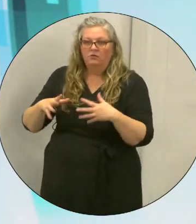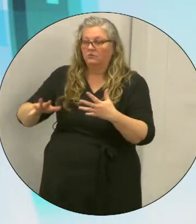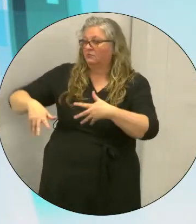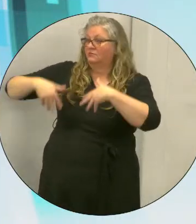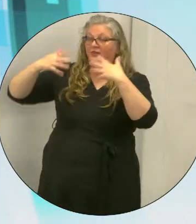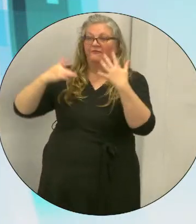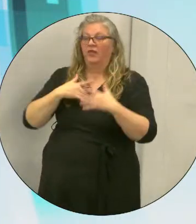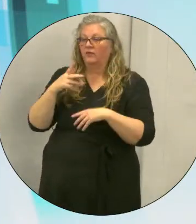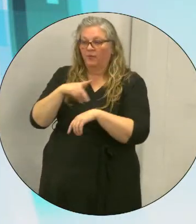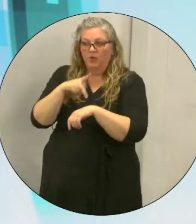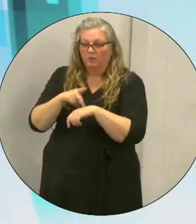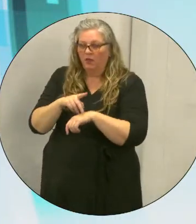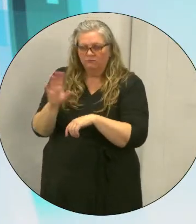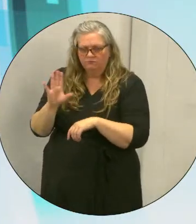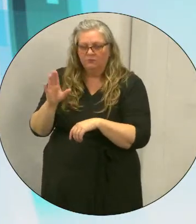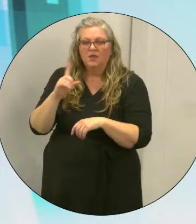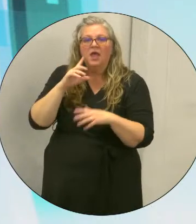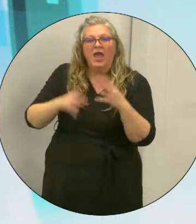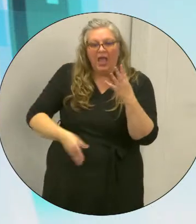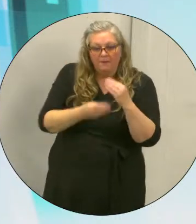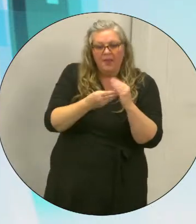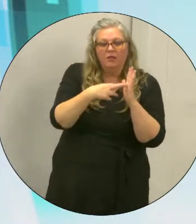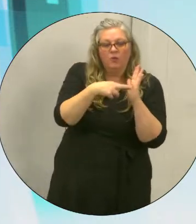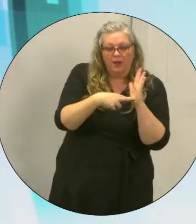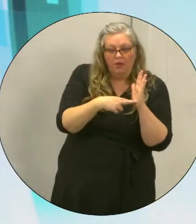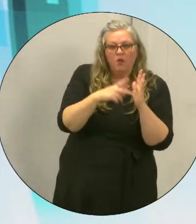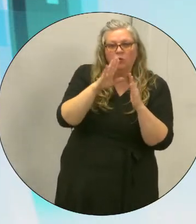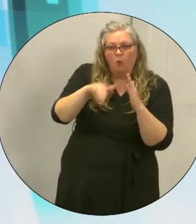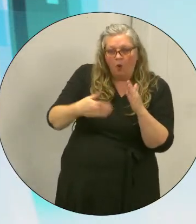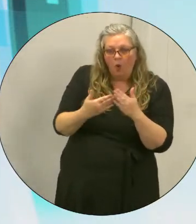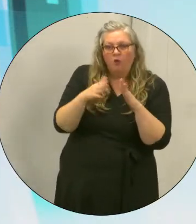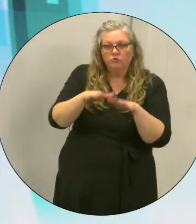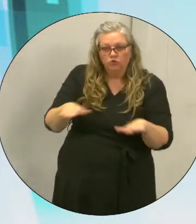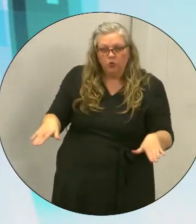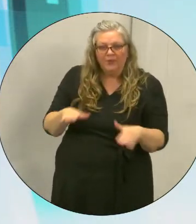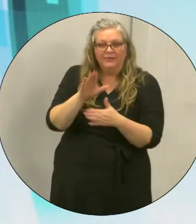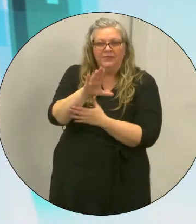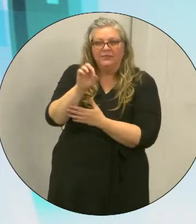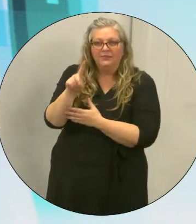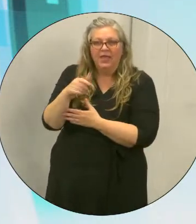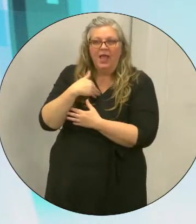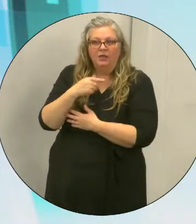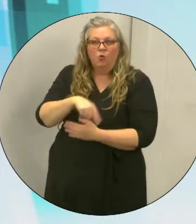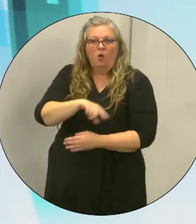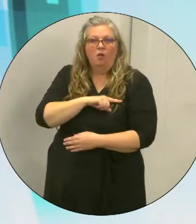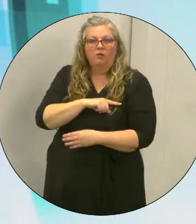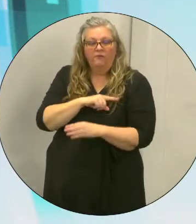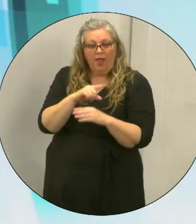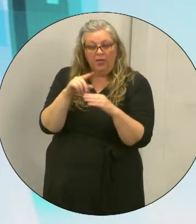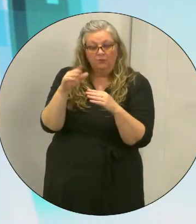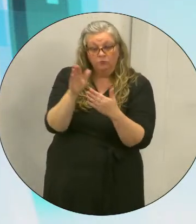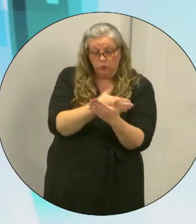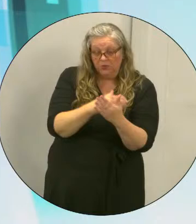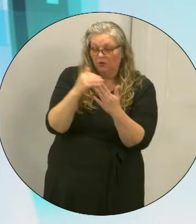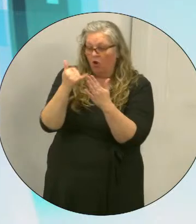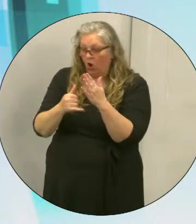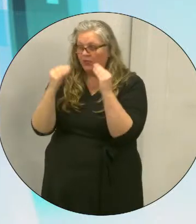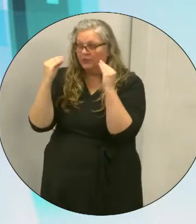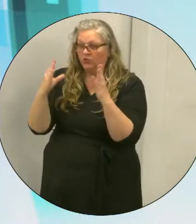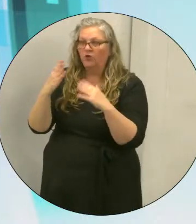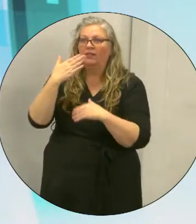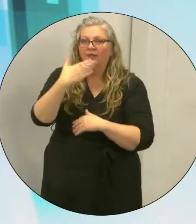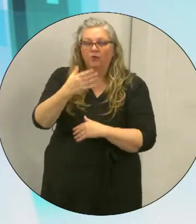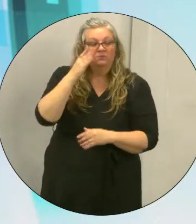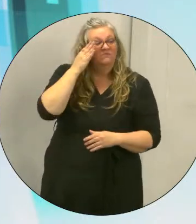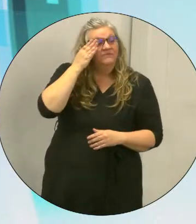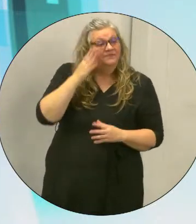principal. We need to amend this regulation so every single child in this district has a qualified music and art teacher. Thank you.